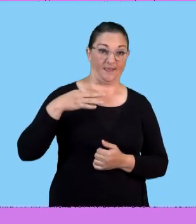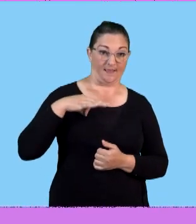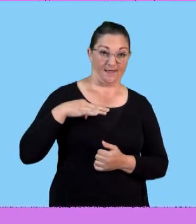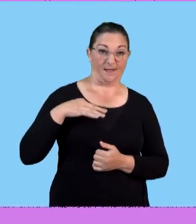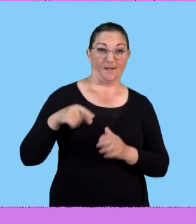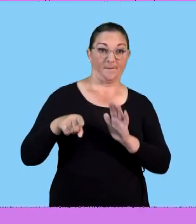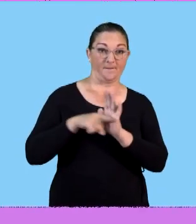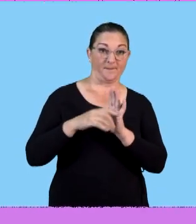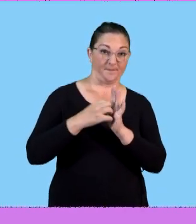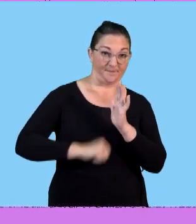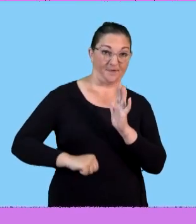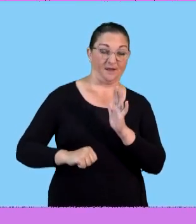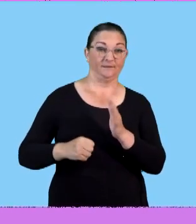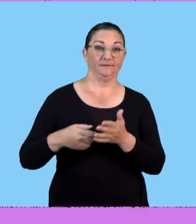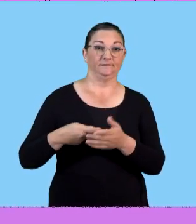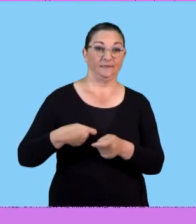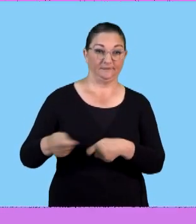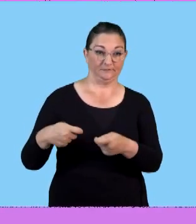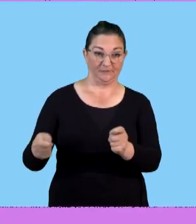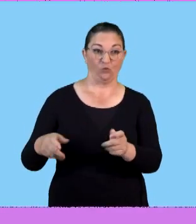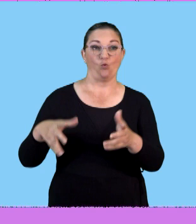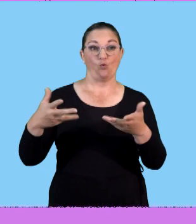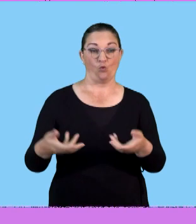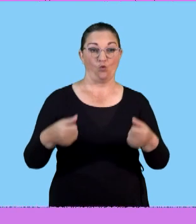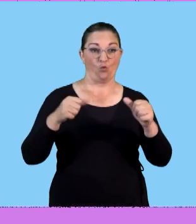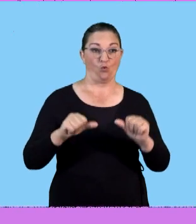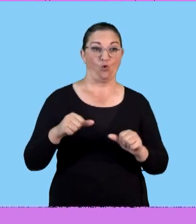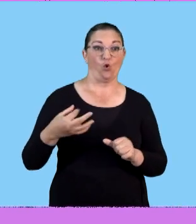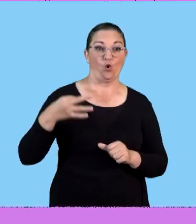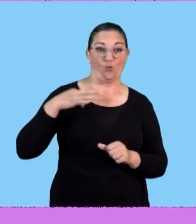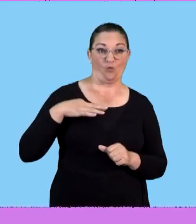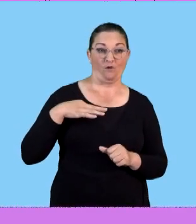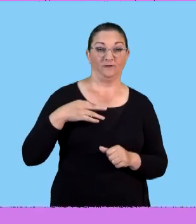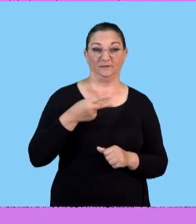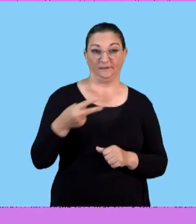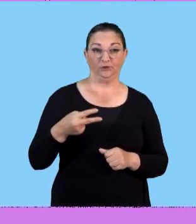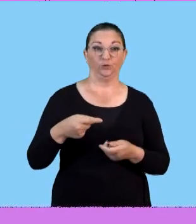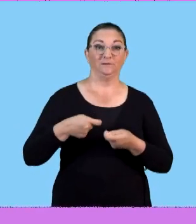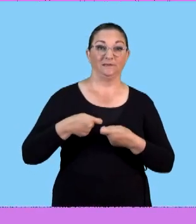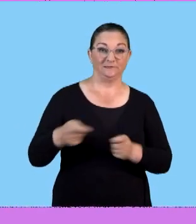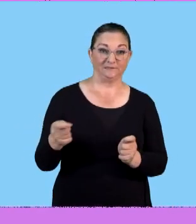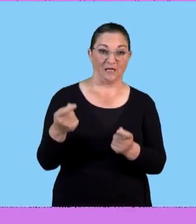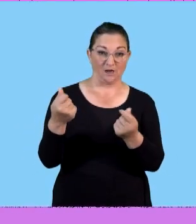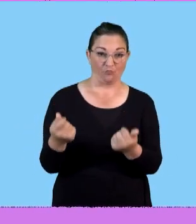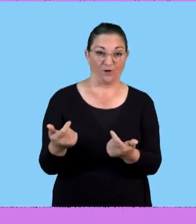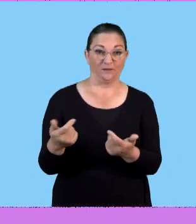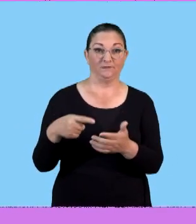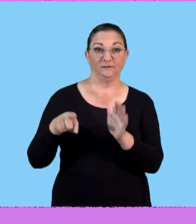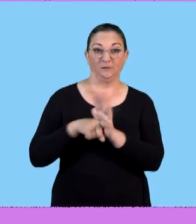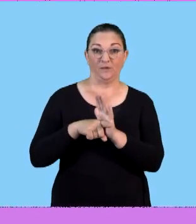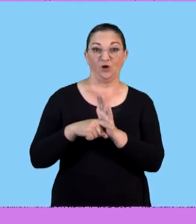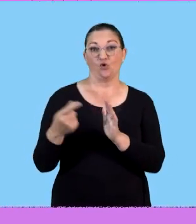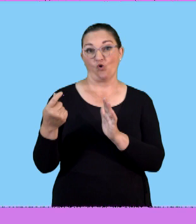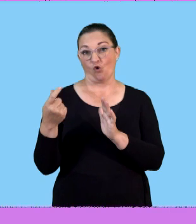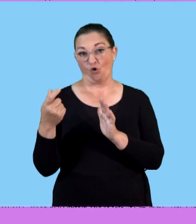or profit equals your selling price minus your cost price. I agree with you. In order to determine profit, we'll take